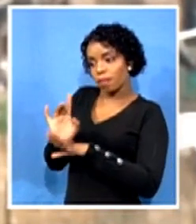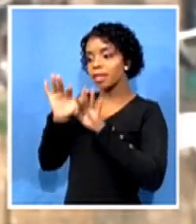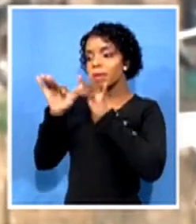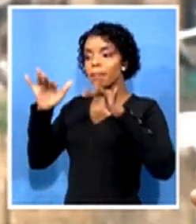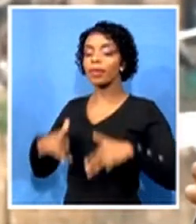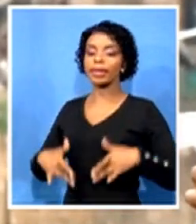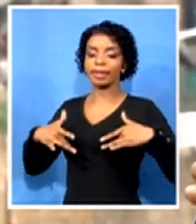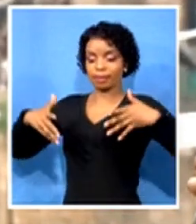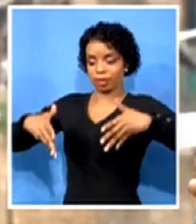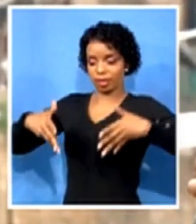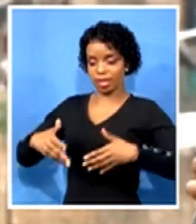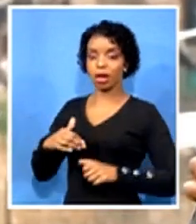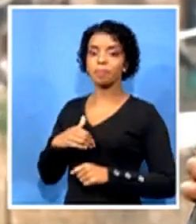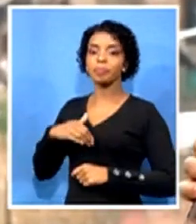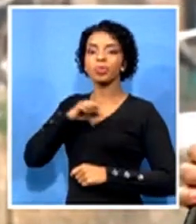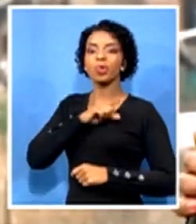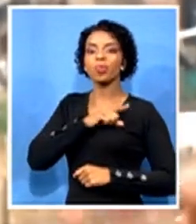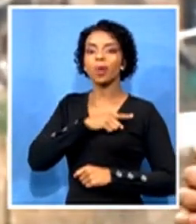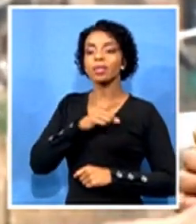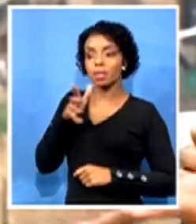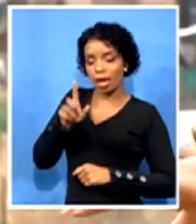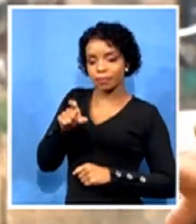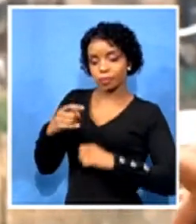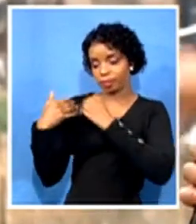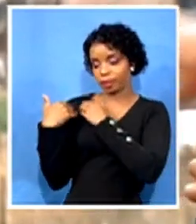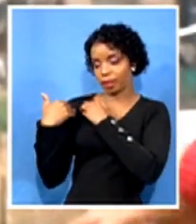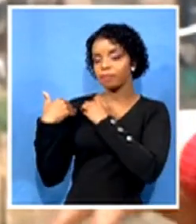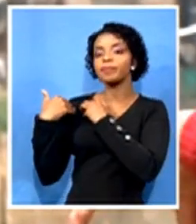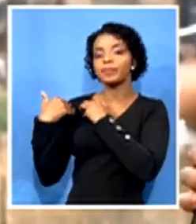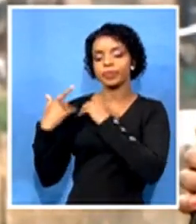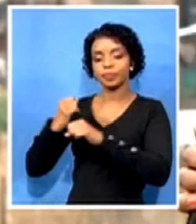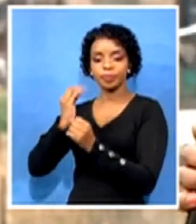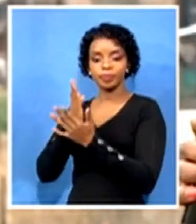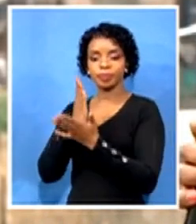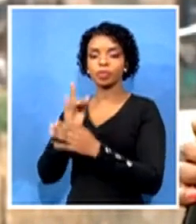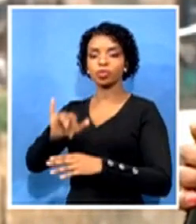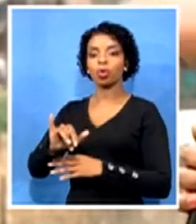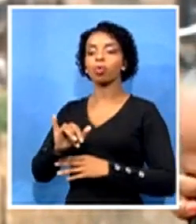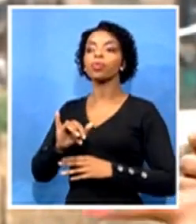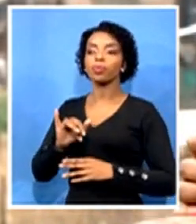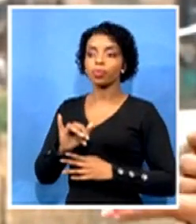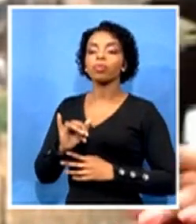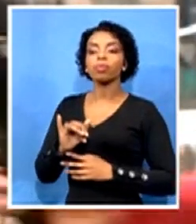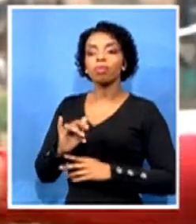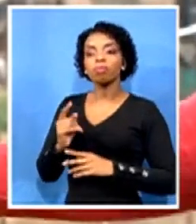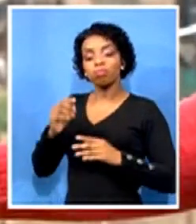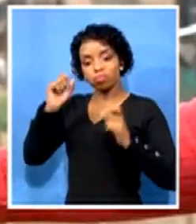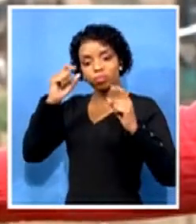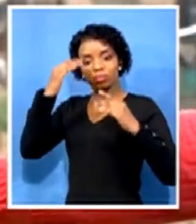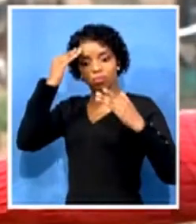about safety and making sure that they are aware of the location that they live in and the rising water